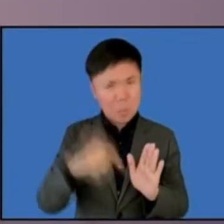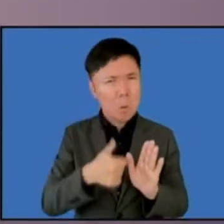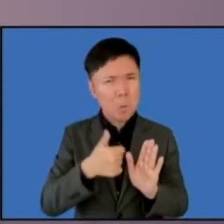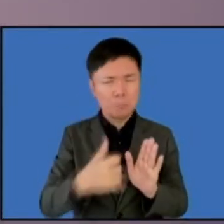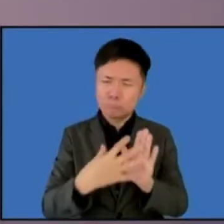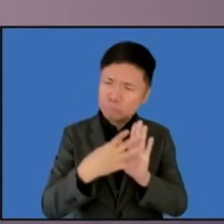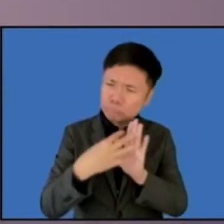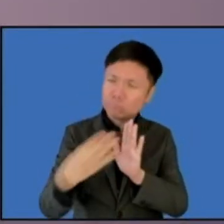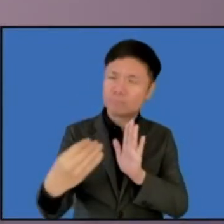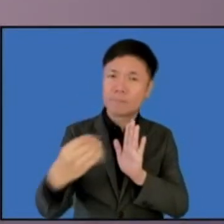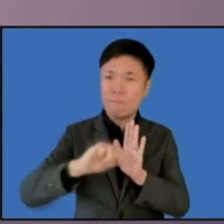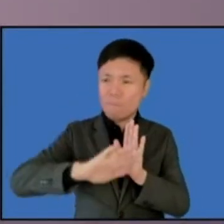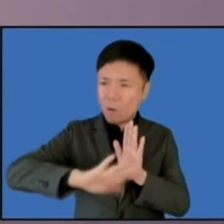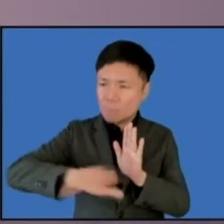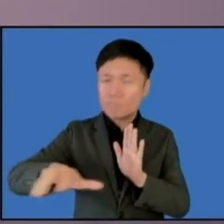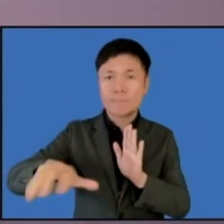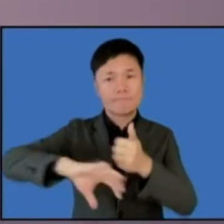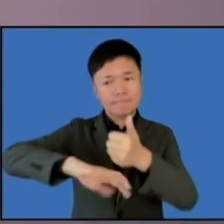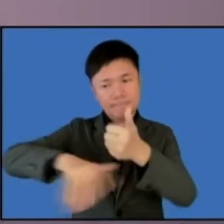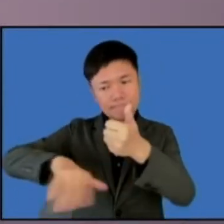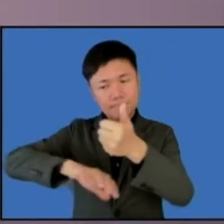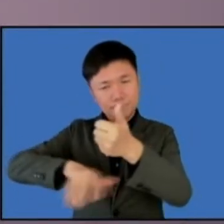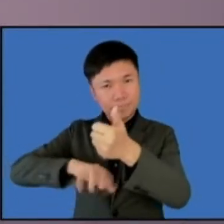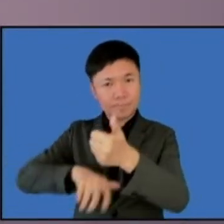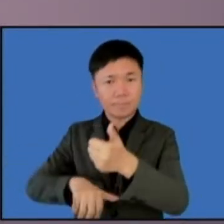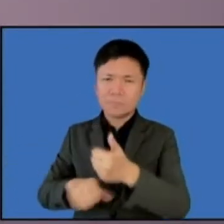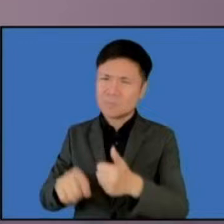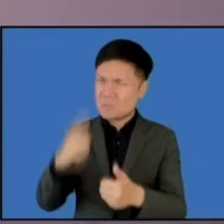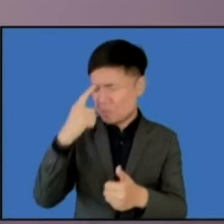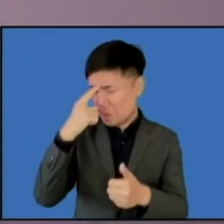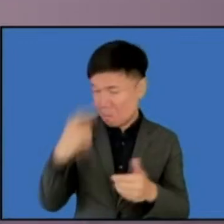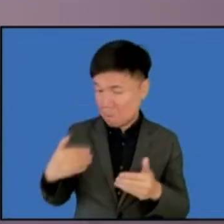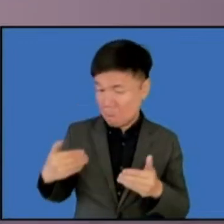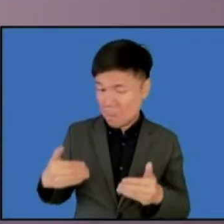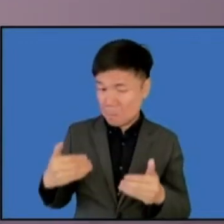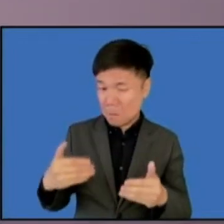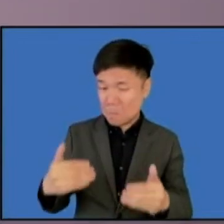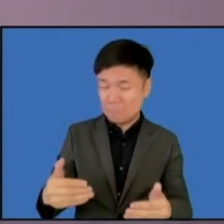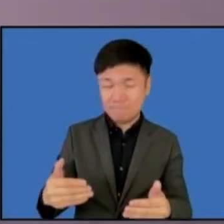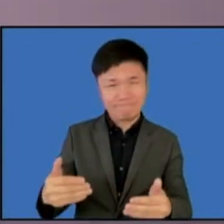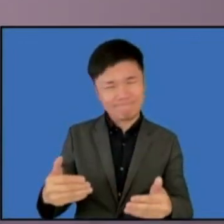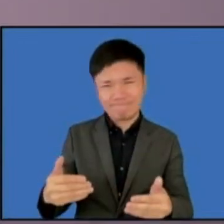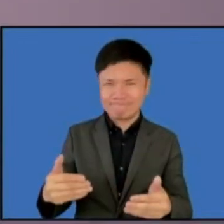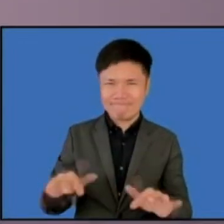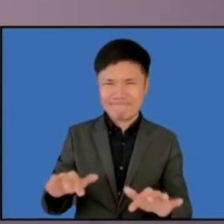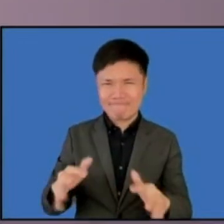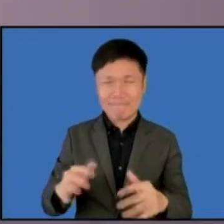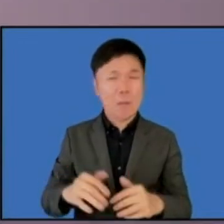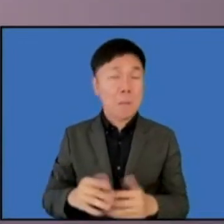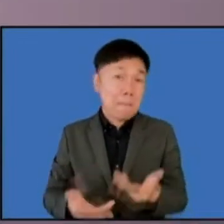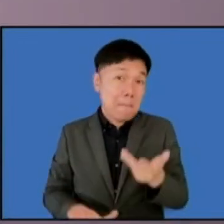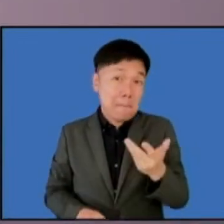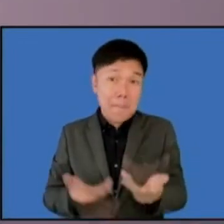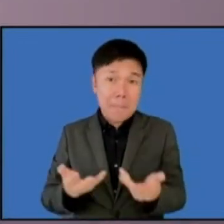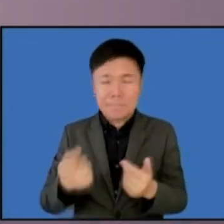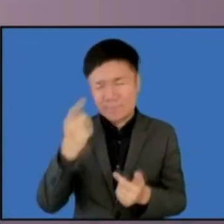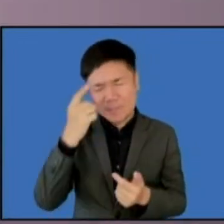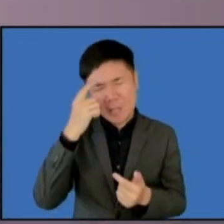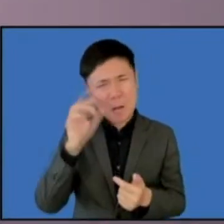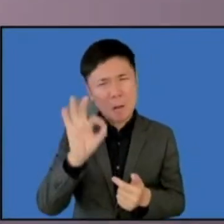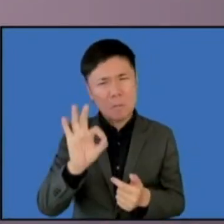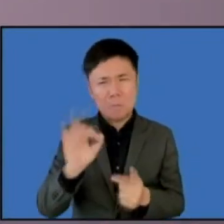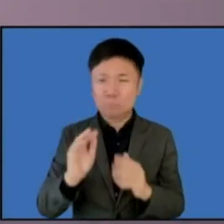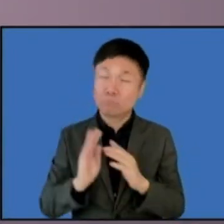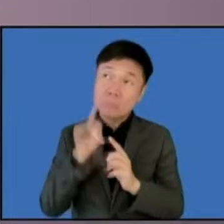and sub-regional level. I don't think we are making enough progress along those lines. And that is why we might want to see that. So